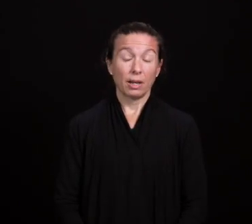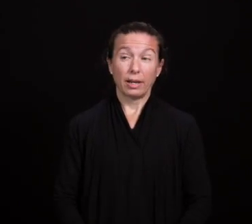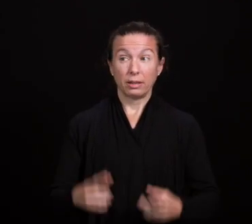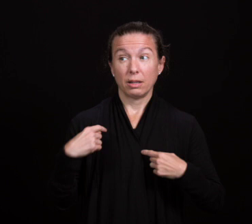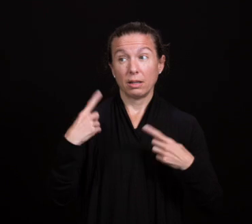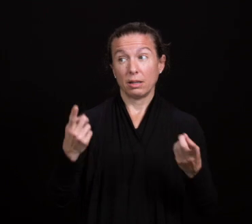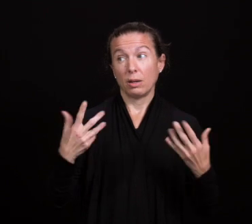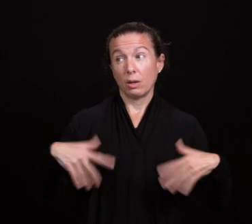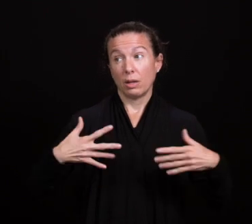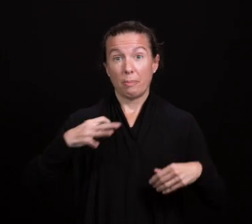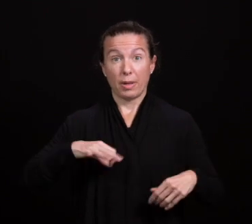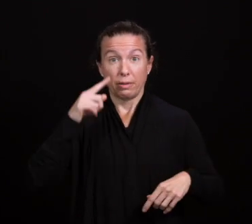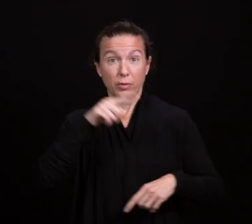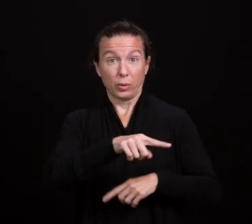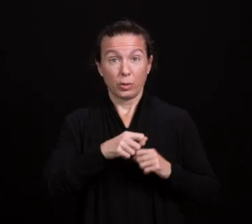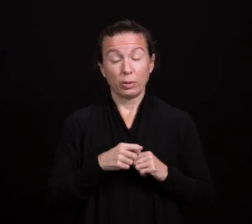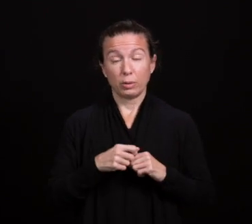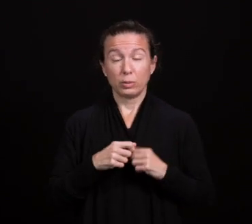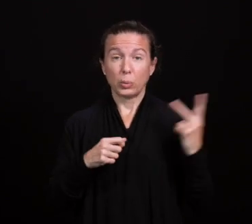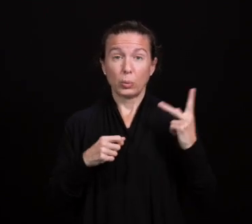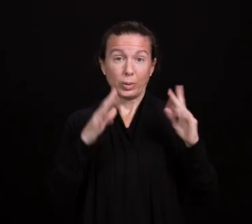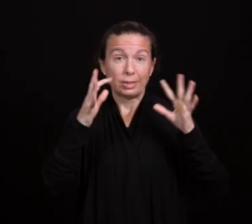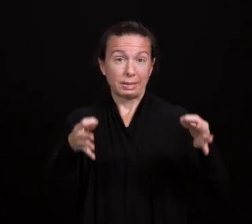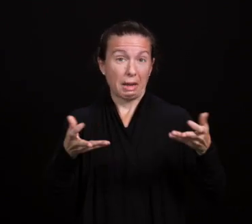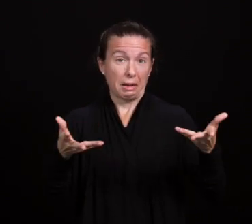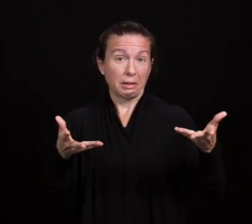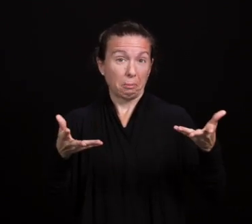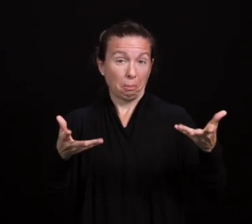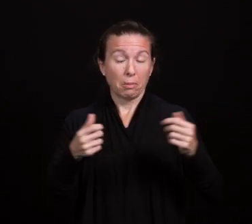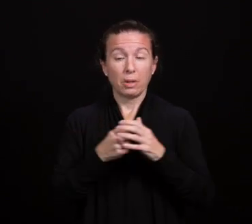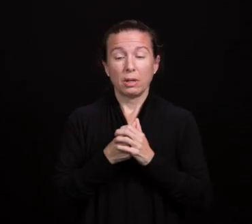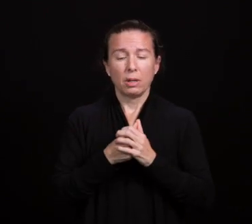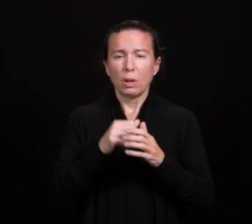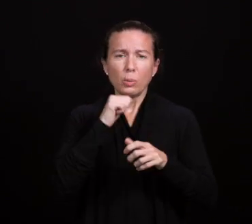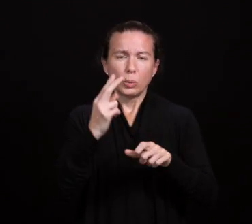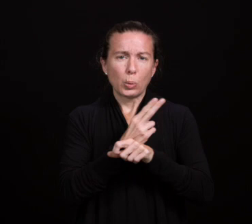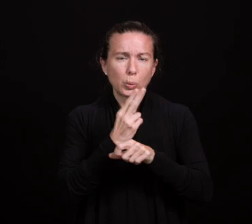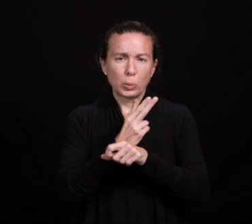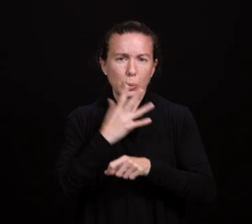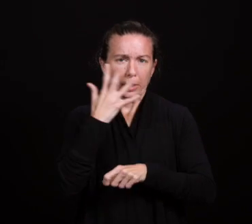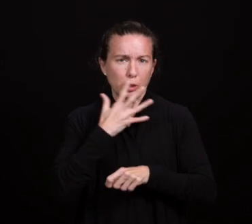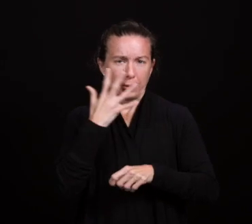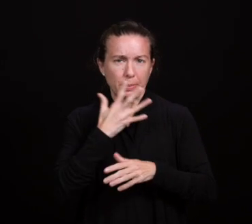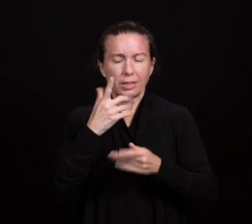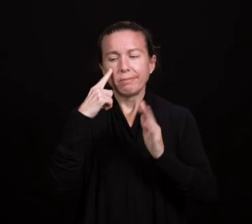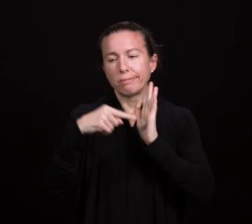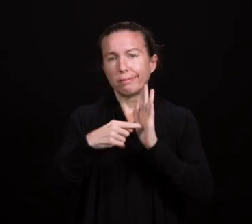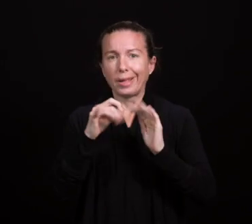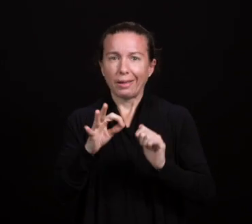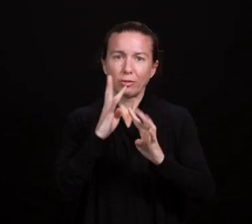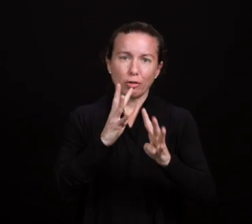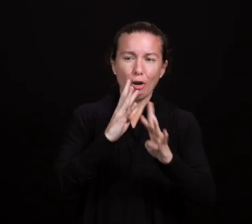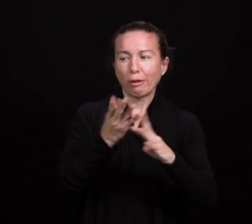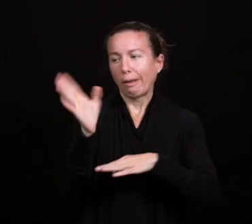use cued speech like when we're talking throughout the day. We've decided we use it when she needs it.